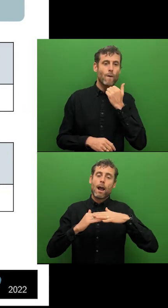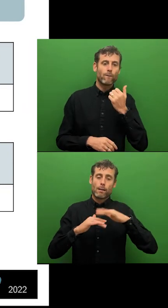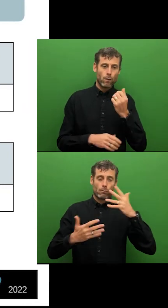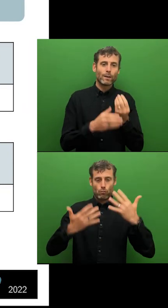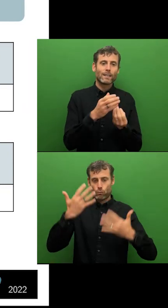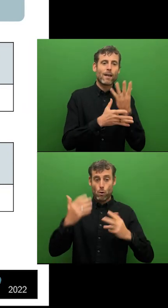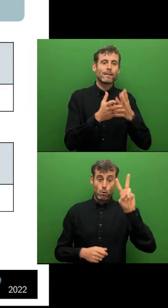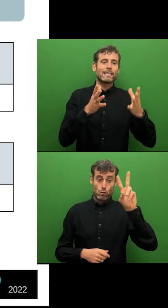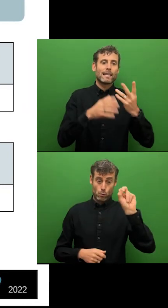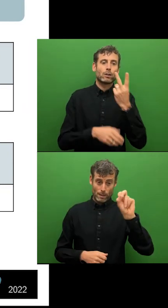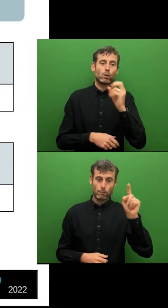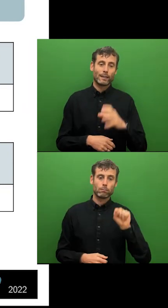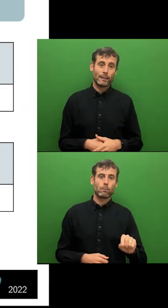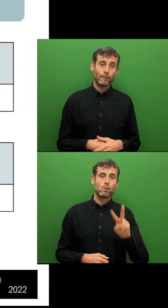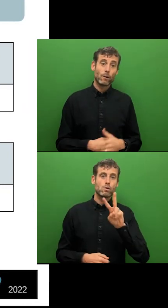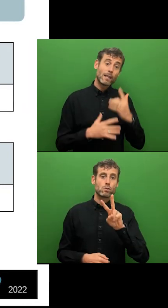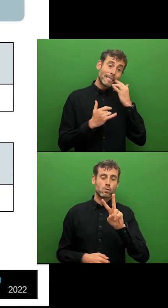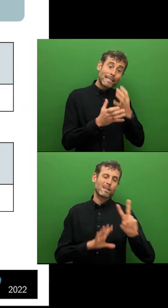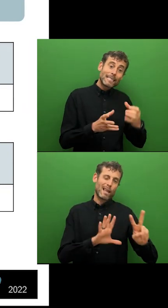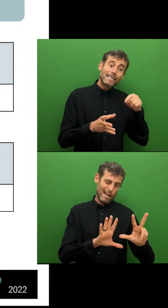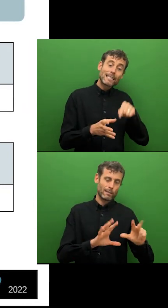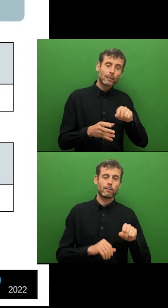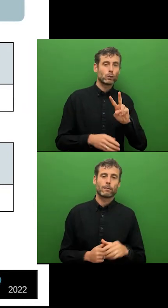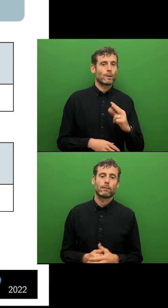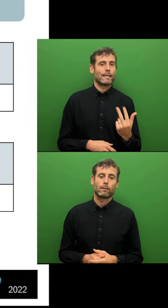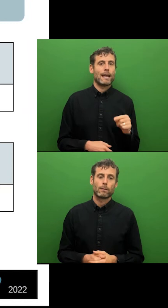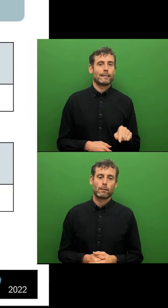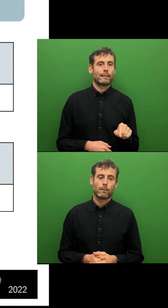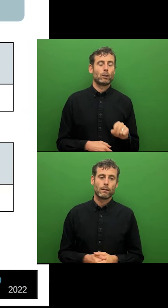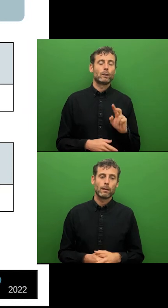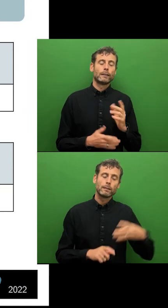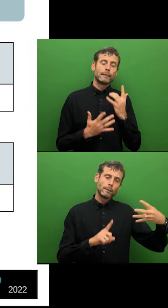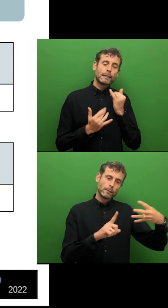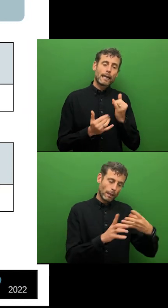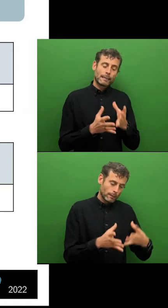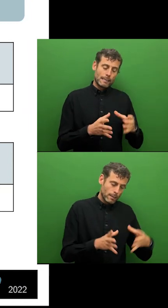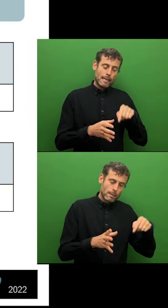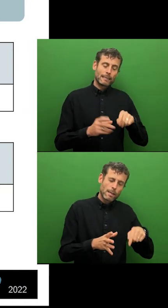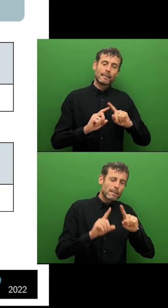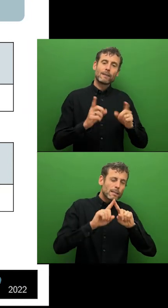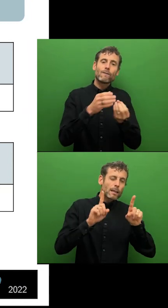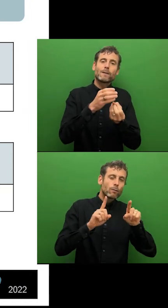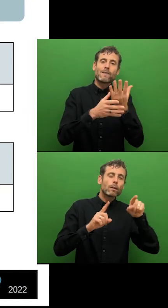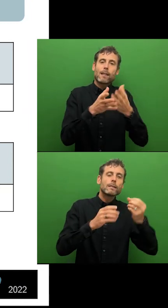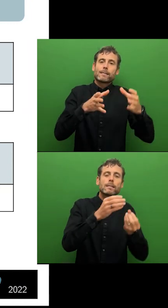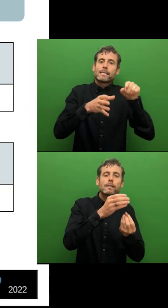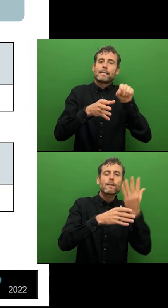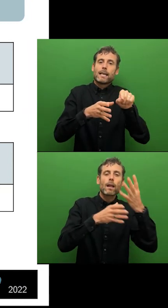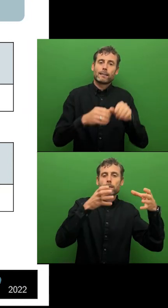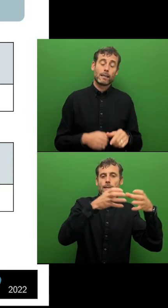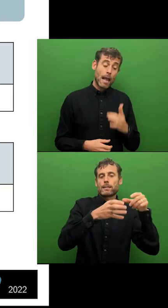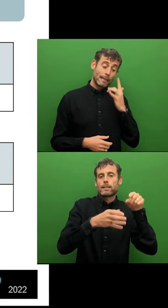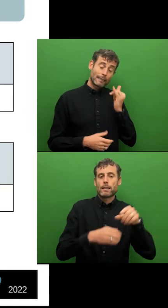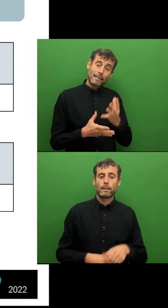score on the test set is 28. The test set is slightly different from the development sets. In